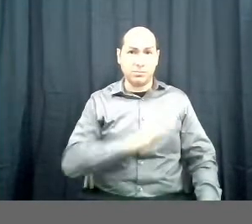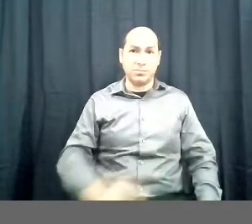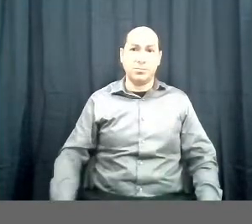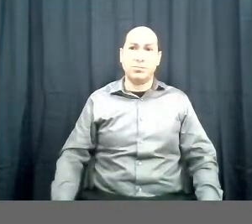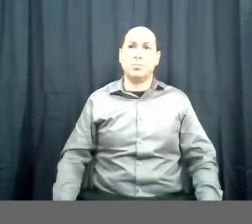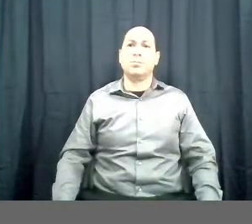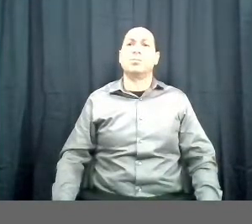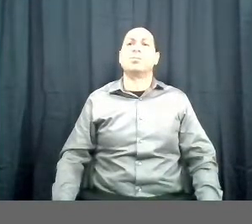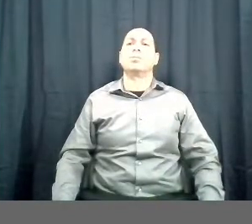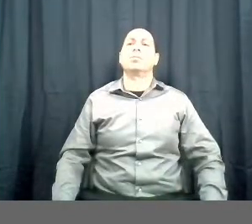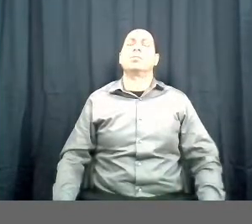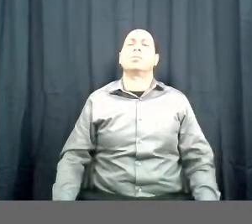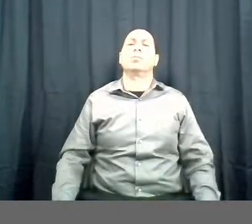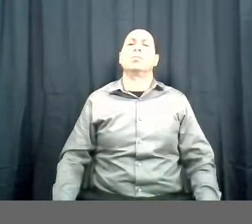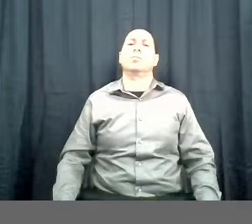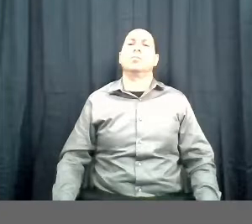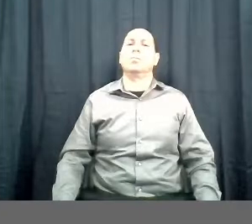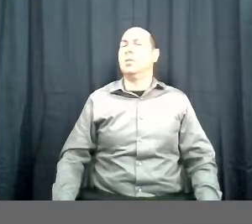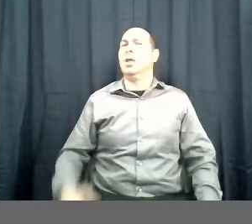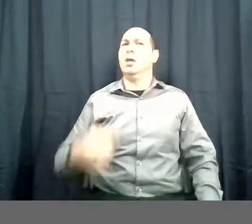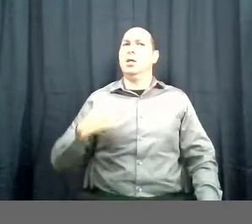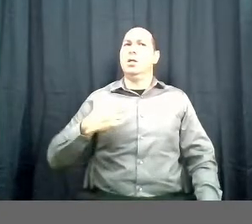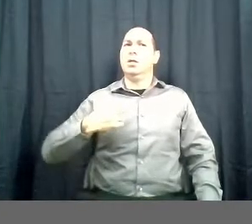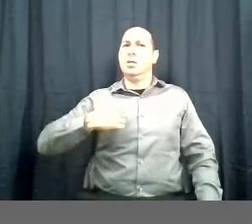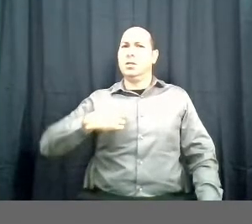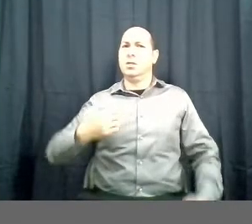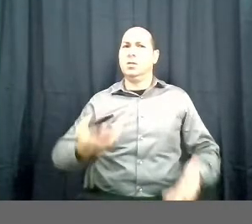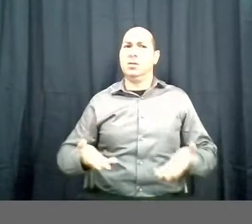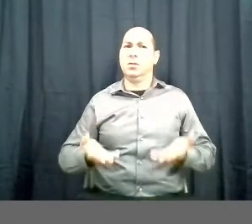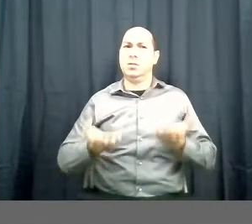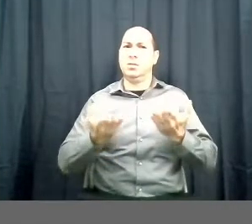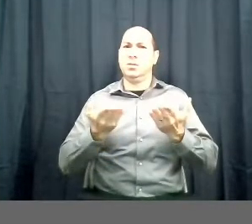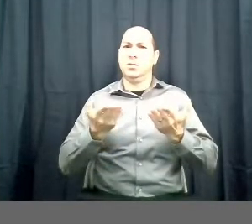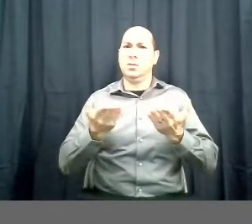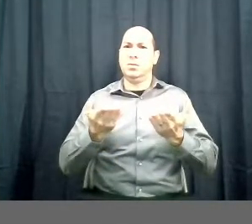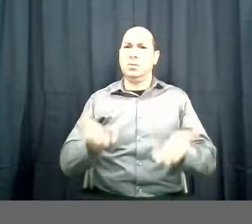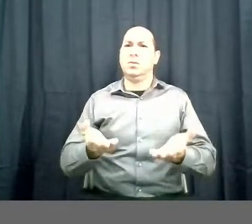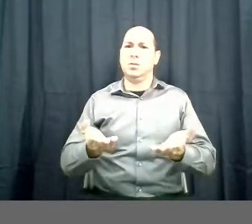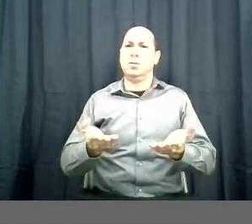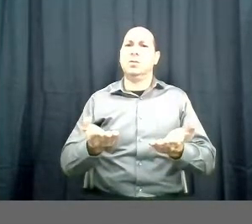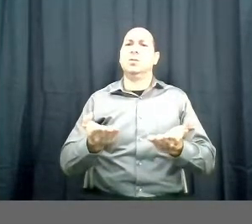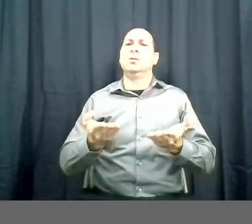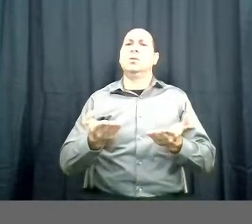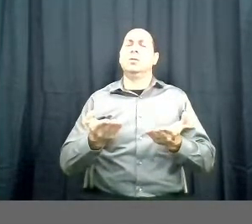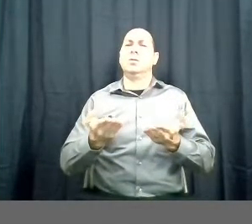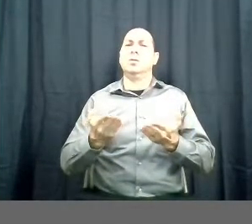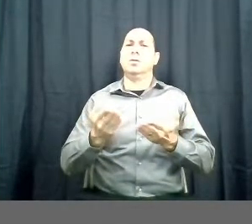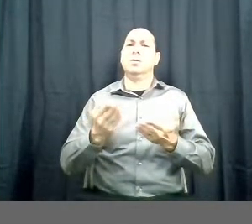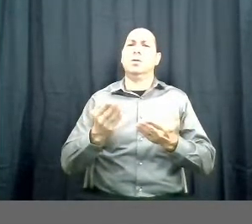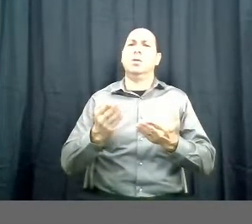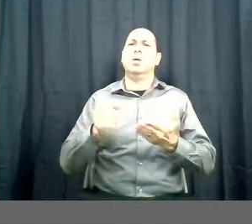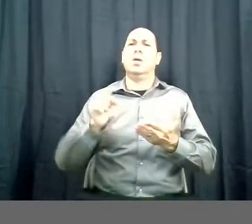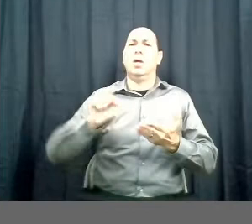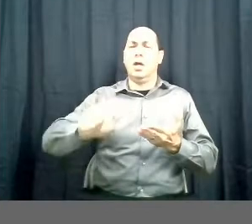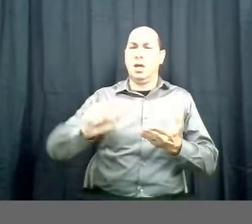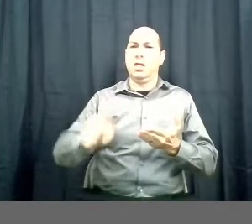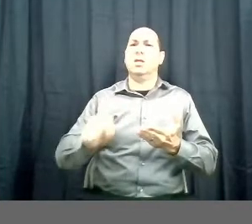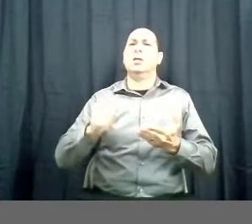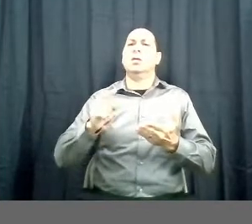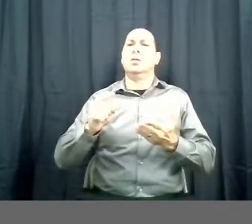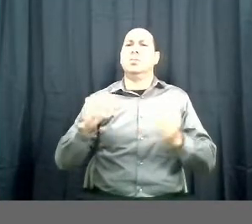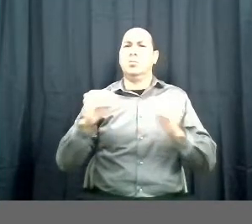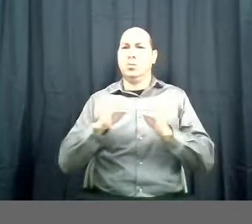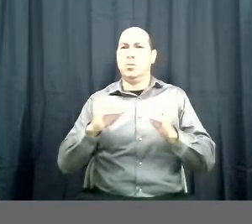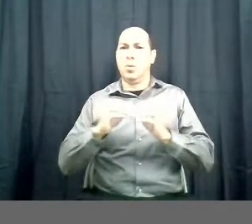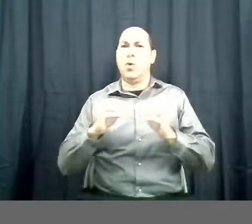My question is more around the resolution whenever we get to it. So yeah, I was about to say, I will, when we're finished with questions and